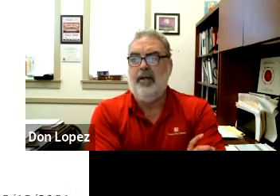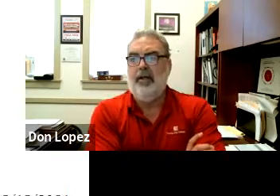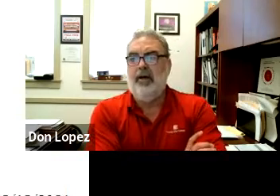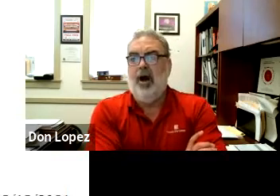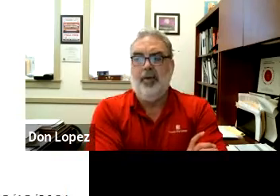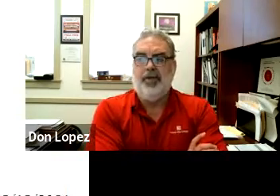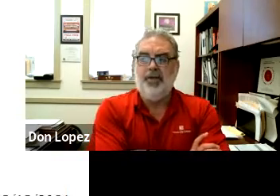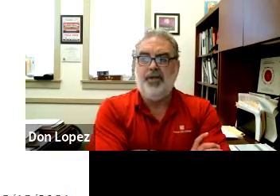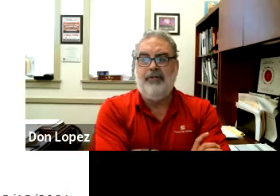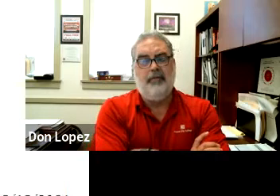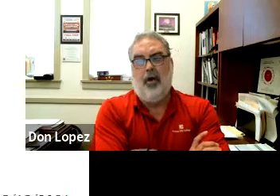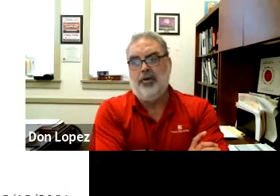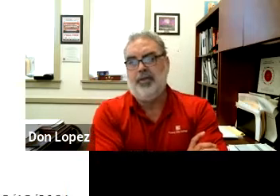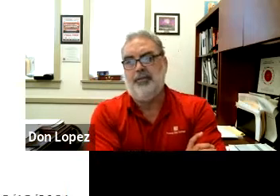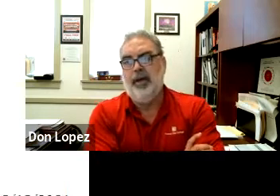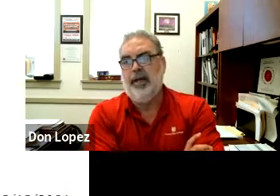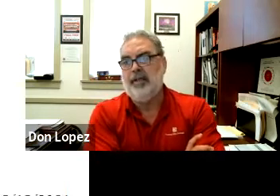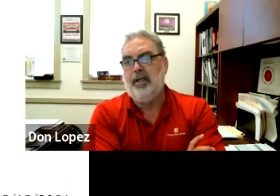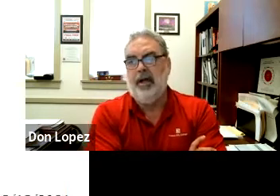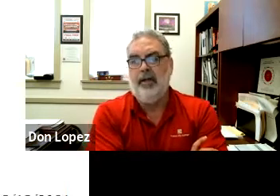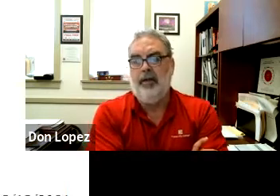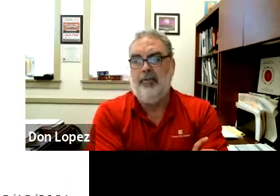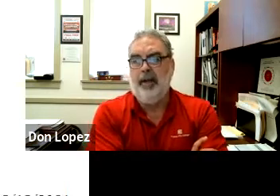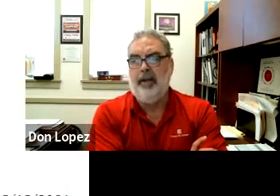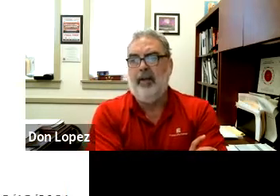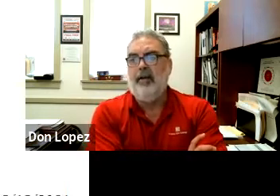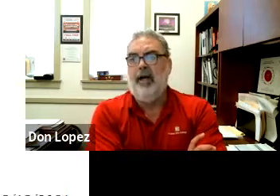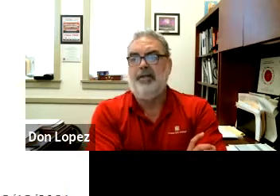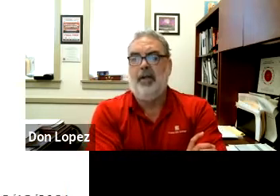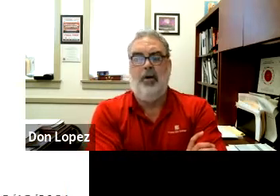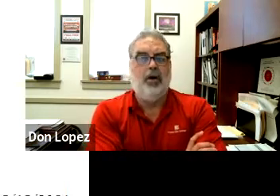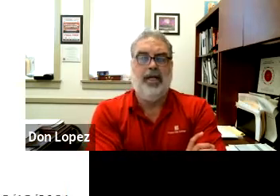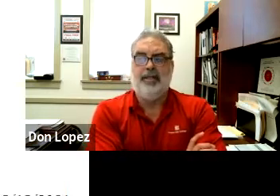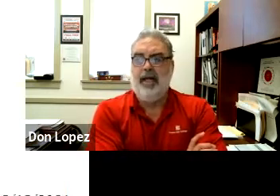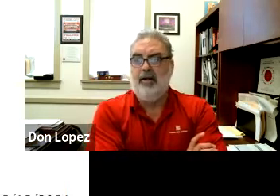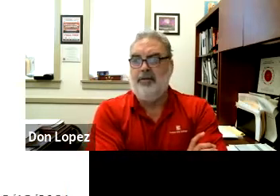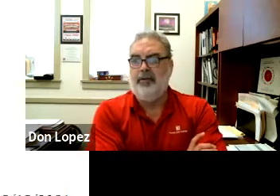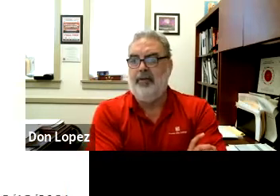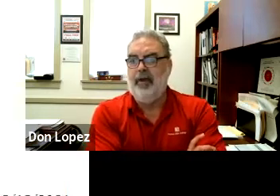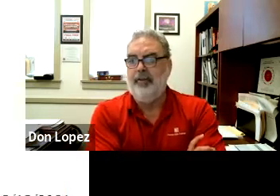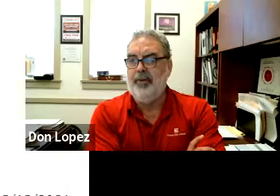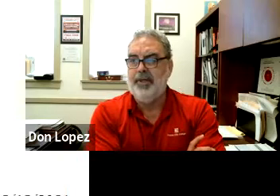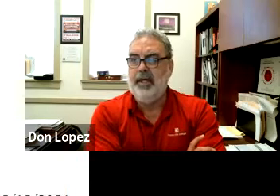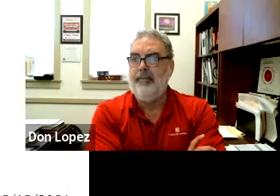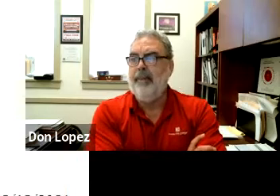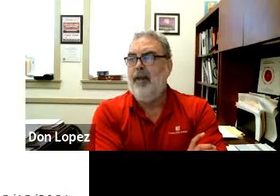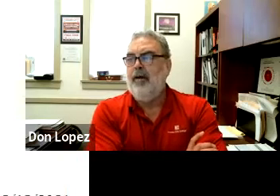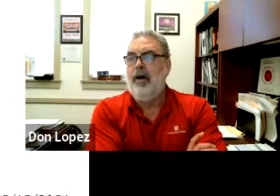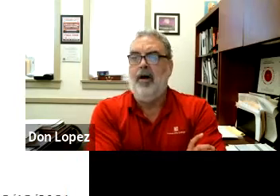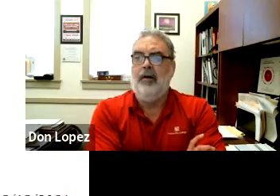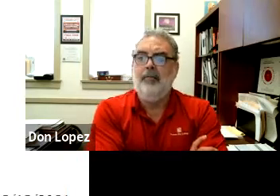25%. Our retention from fall to spring has declined a little bit. It's below our set standard of 67%.